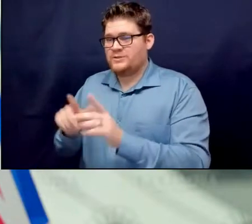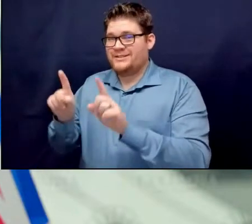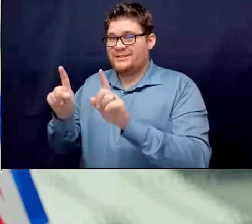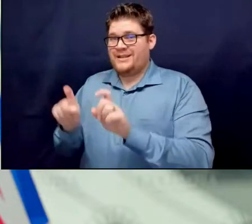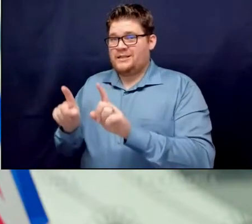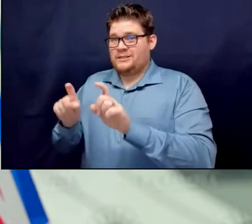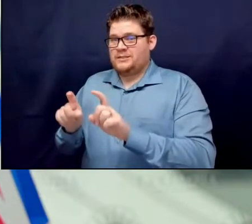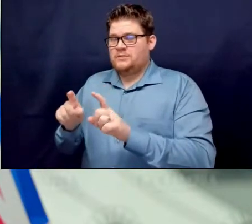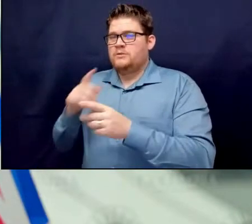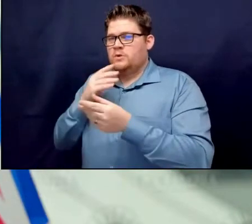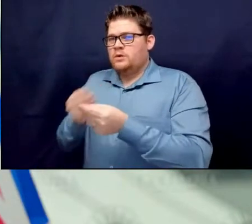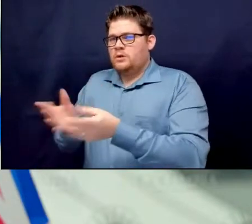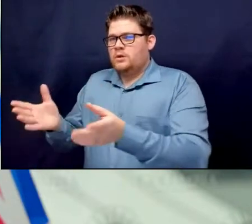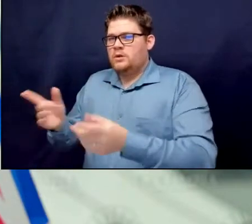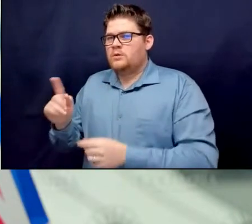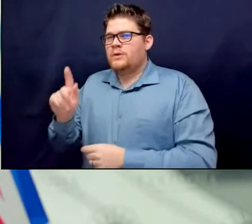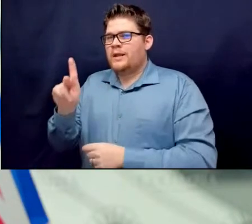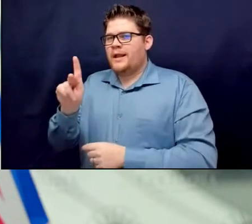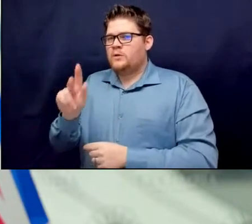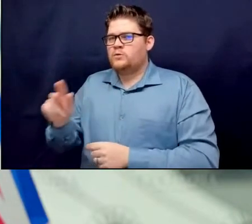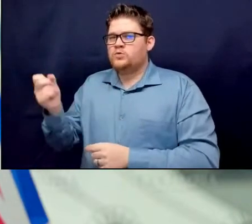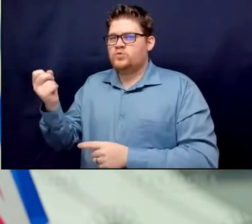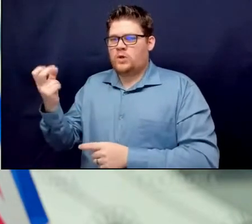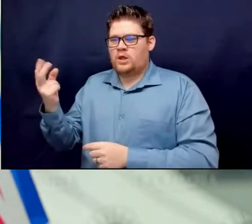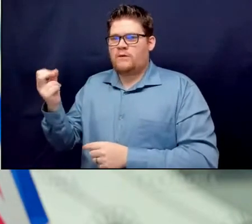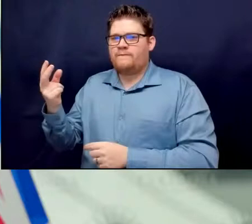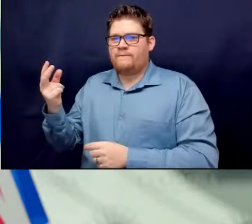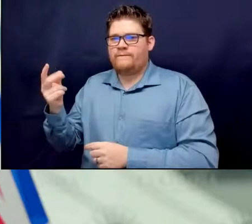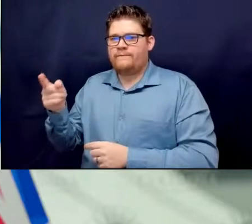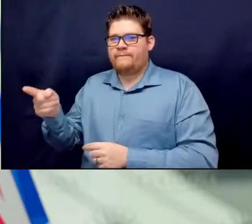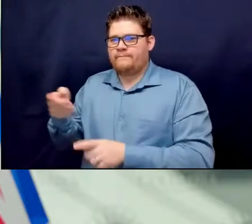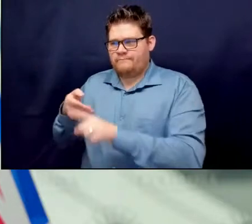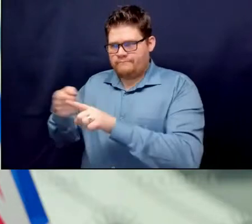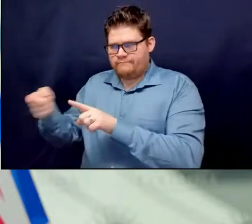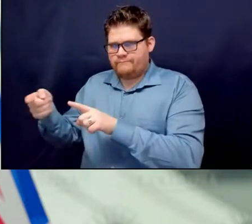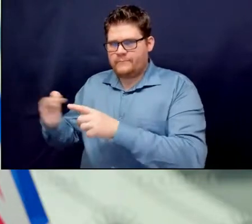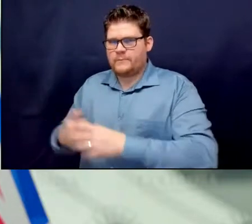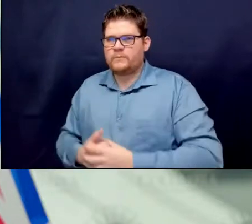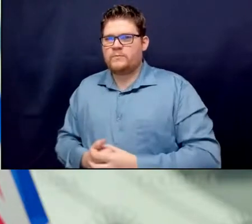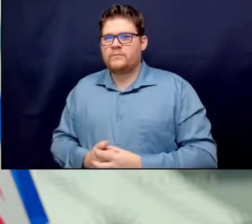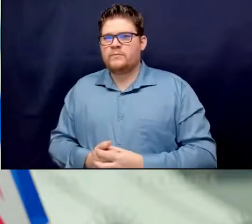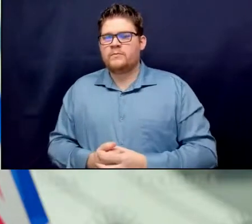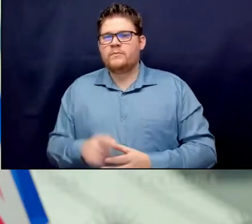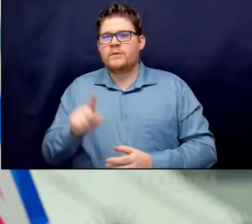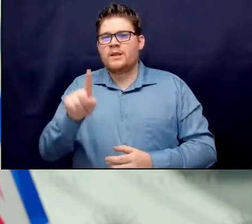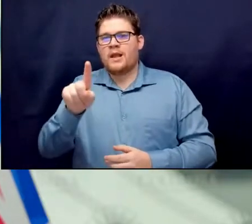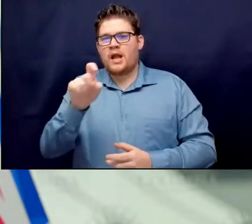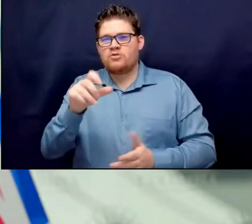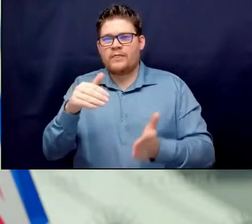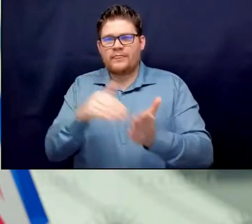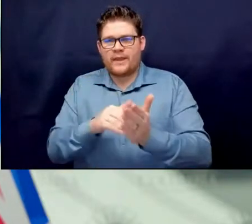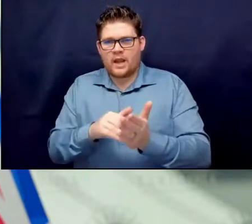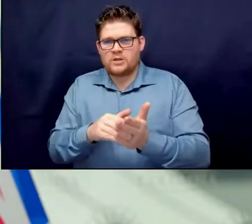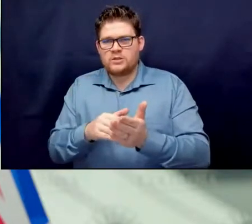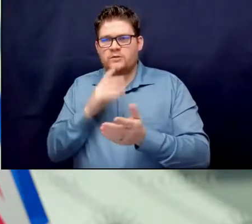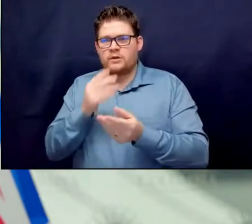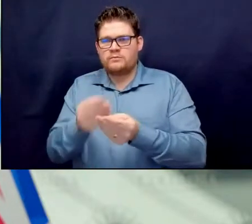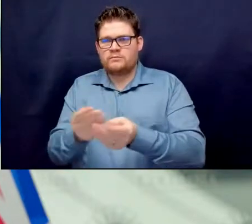tests are being prepared for deployment to the K-12 sector for testing of symptomatic students. Another 100,000 are being deployed to